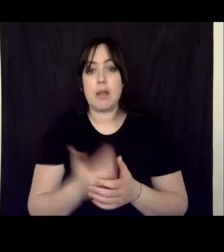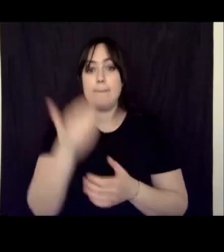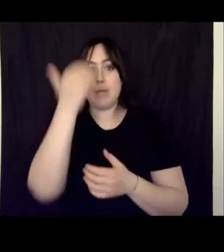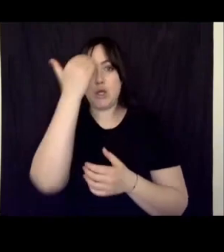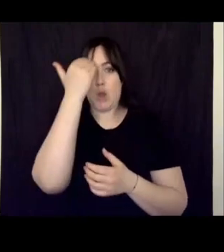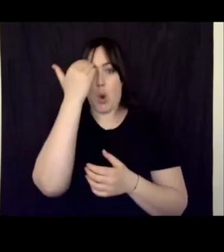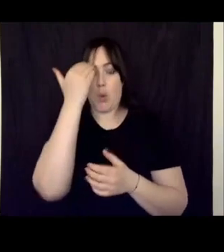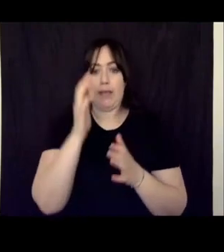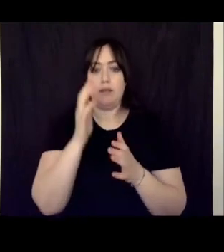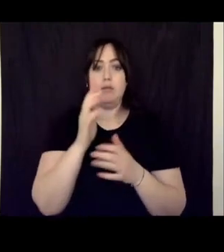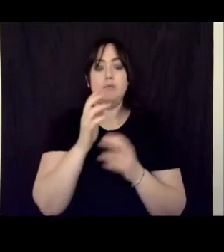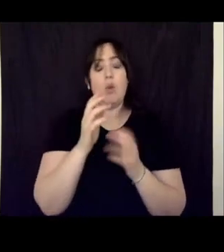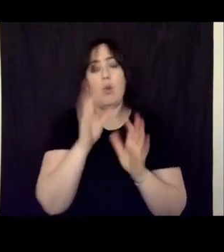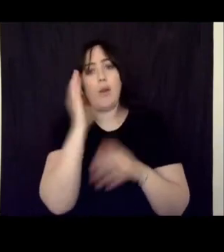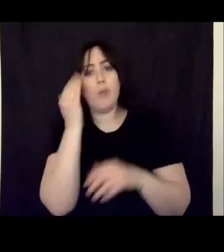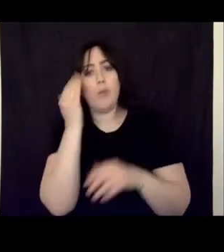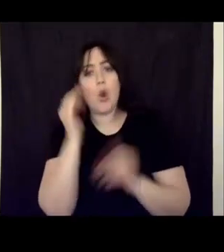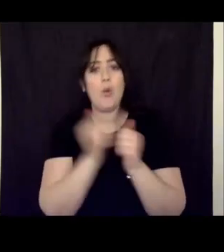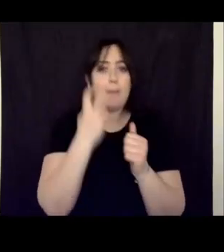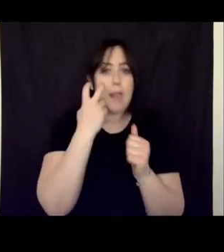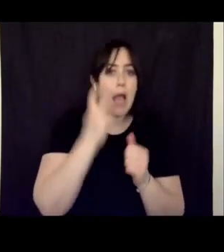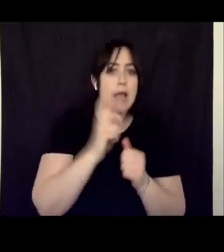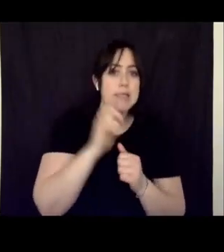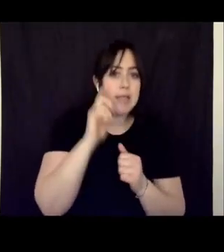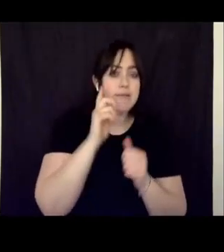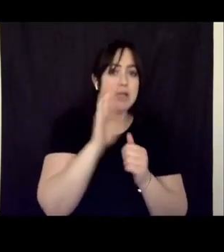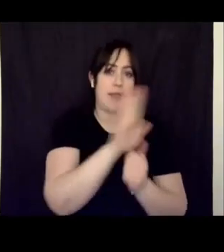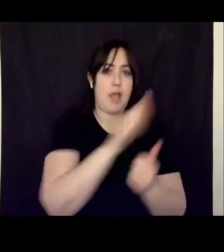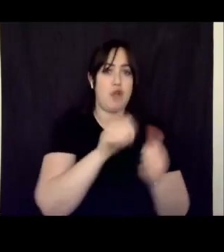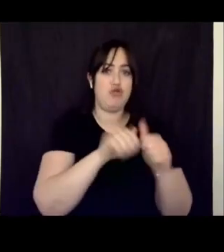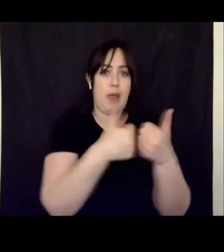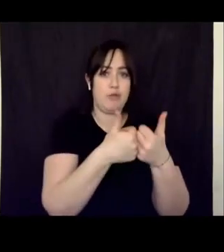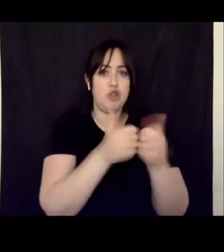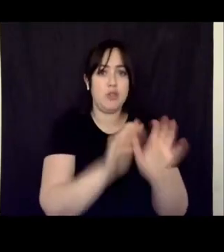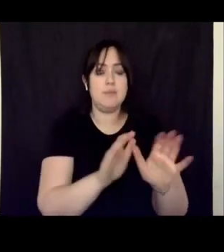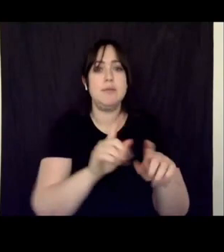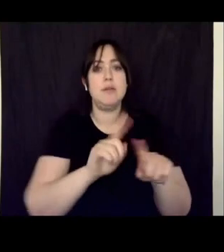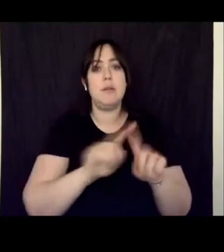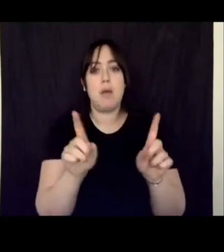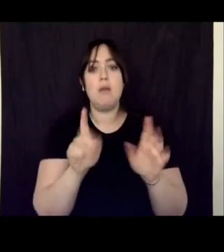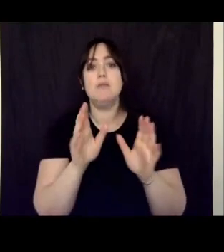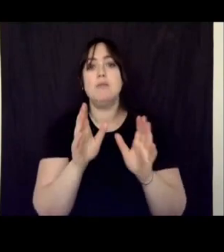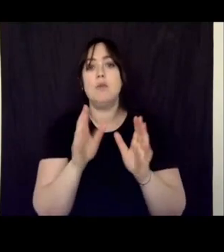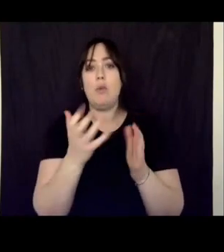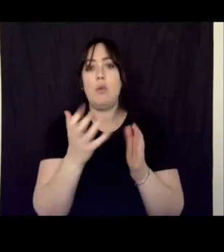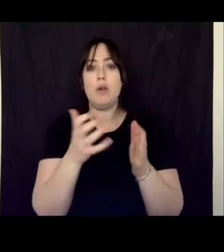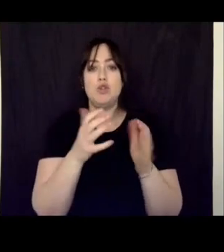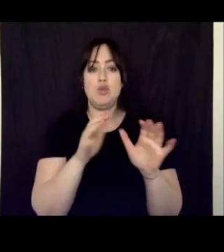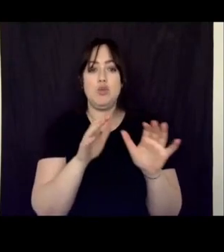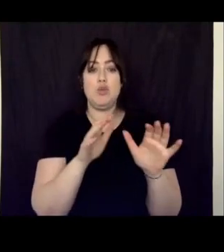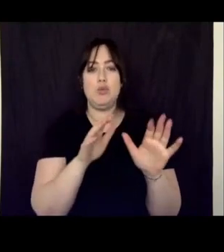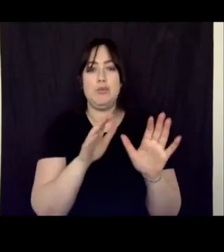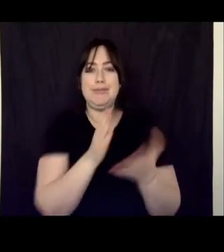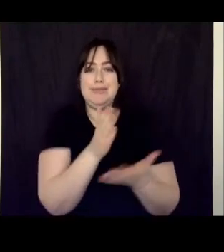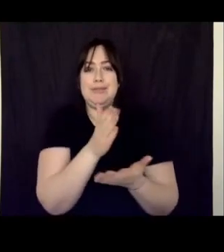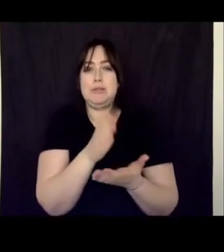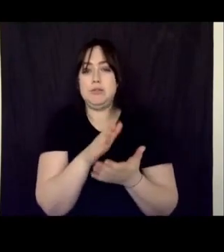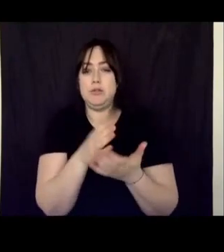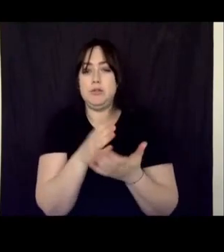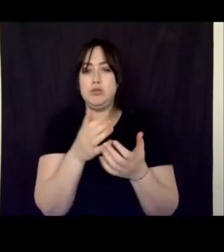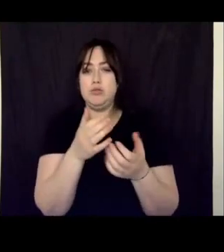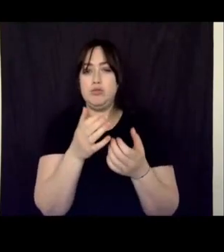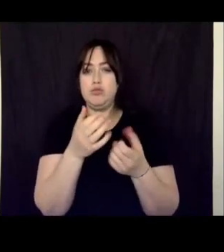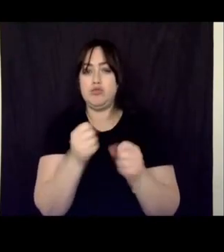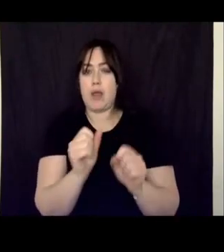have. But again, we want to move away from this understanding that only severe deafness would